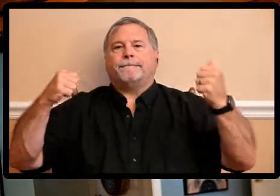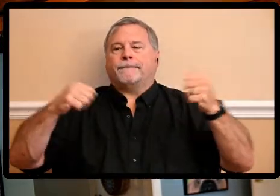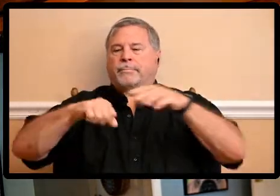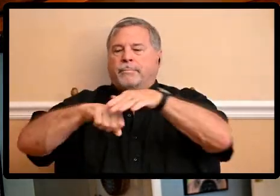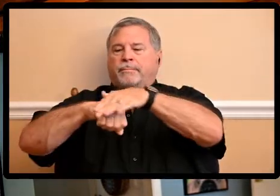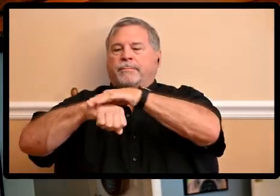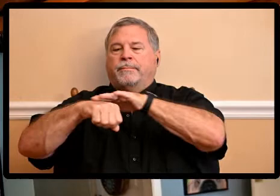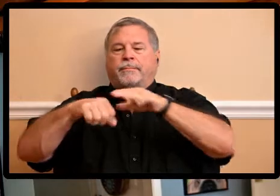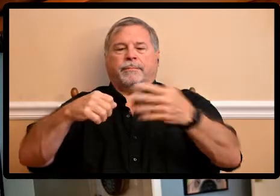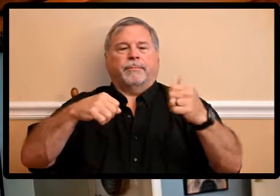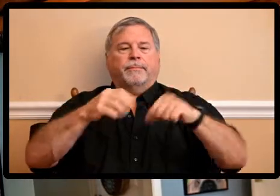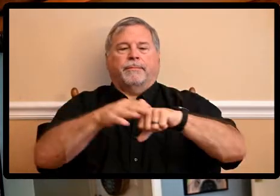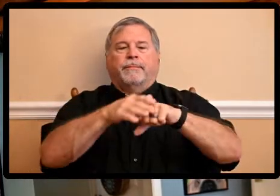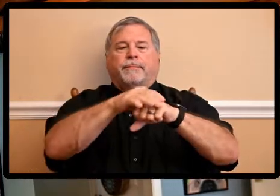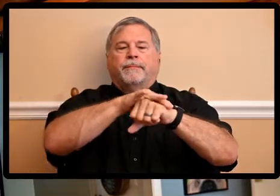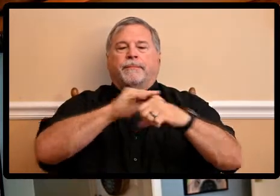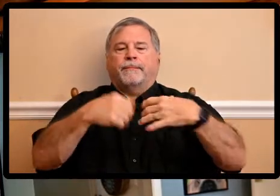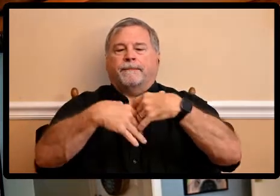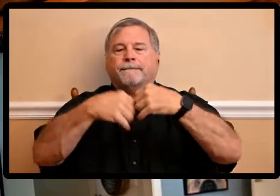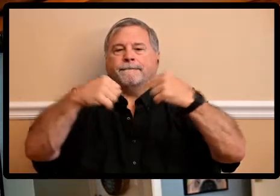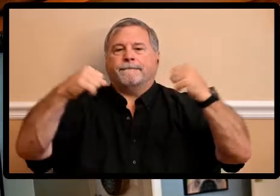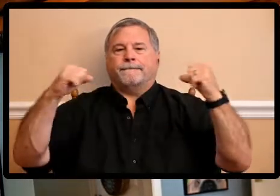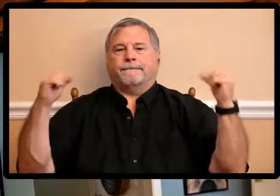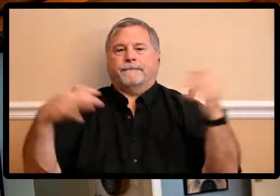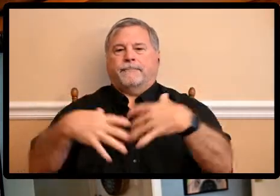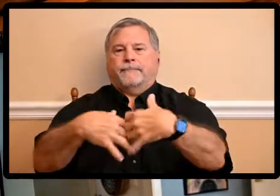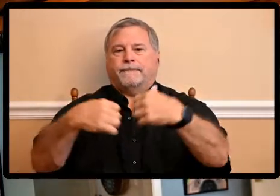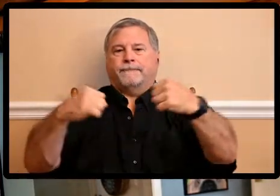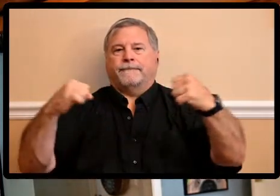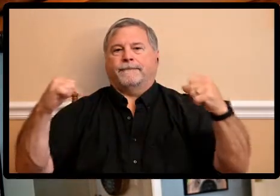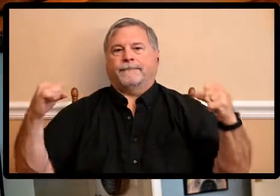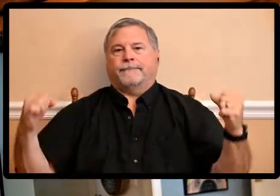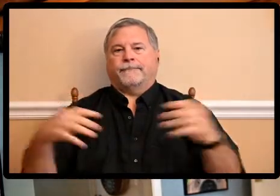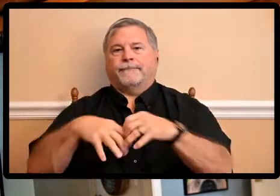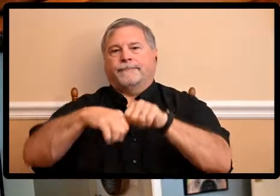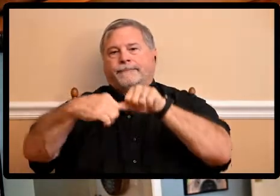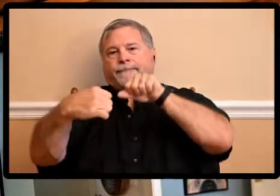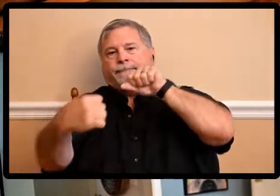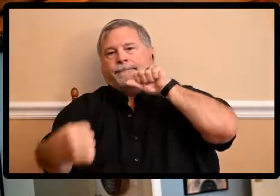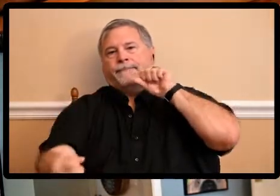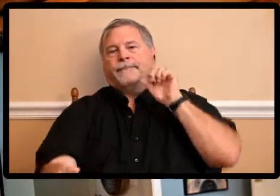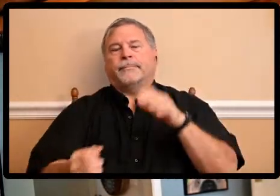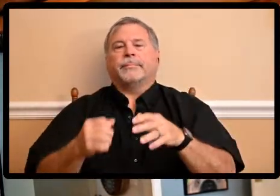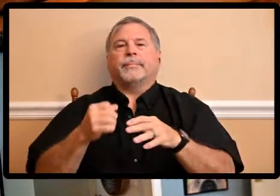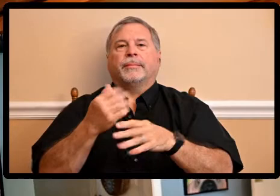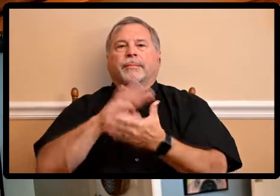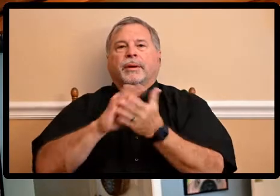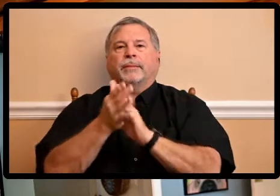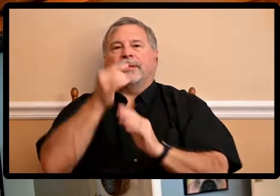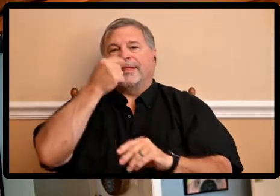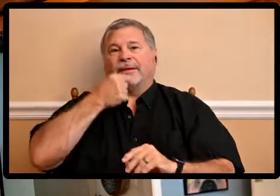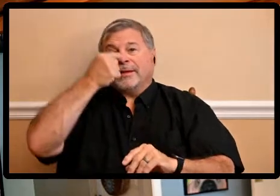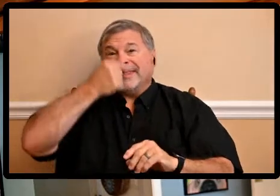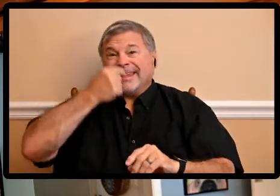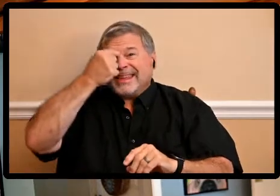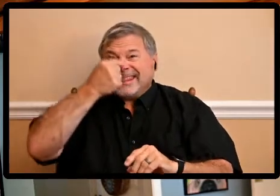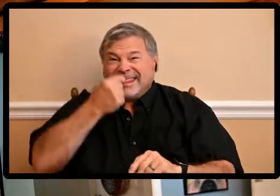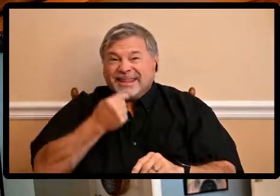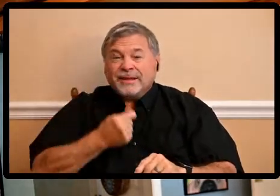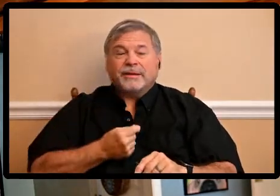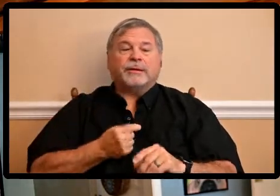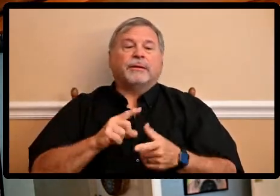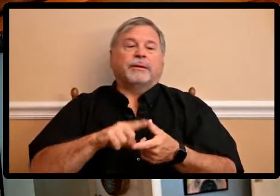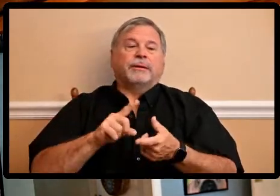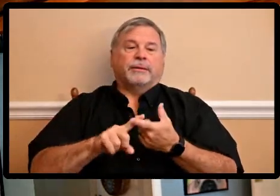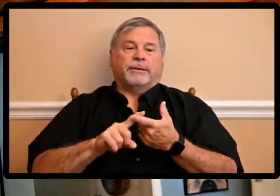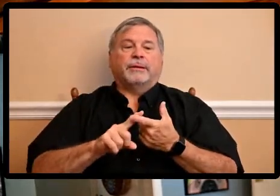hands. And you'll just keep doing this until it gets thinner and thinner. And then at some